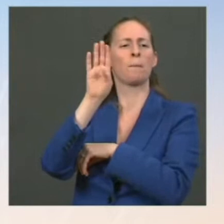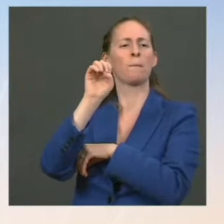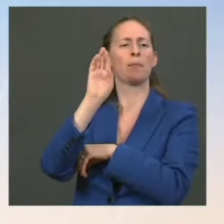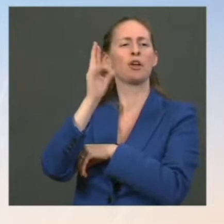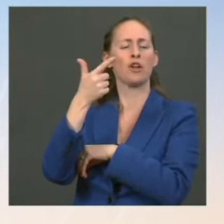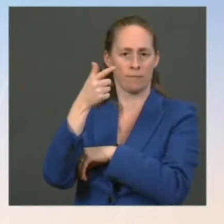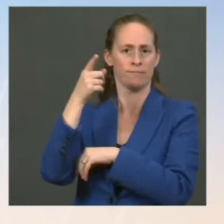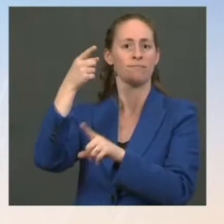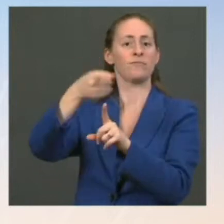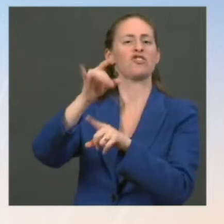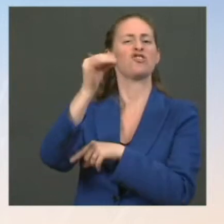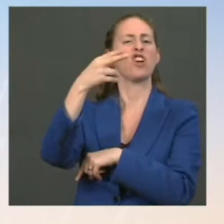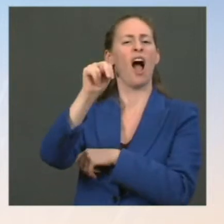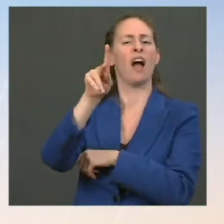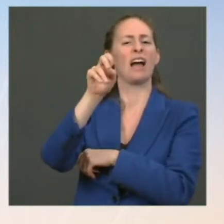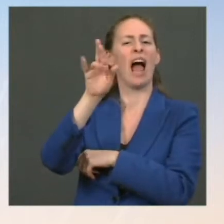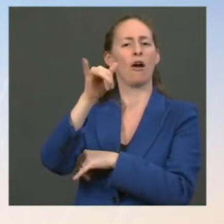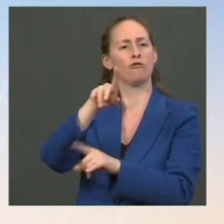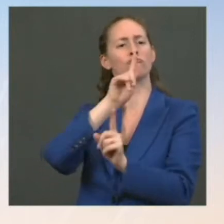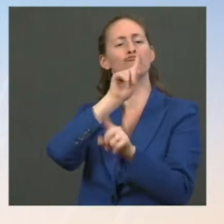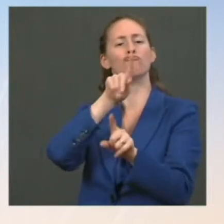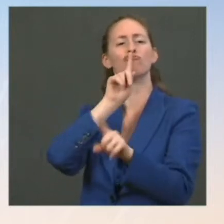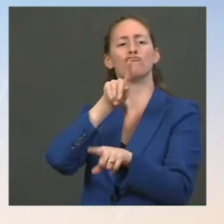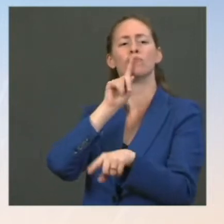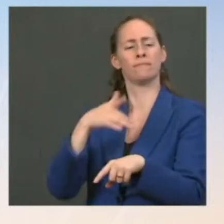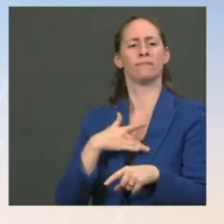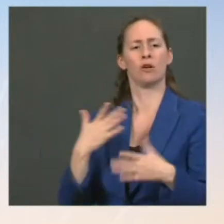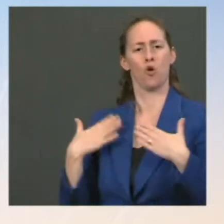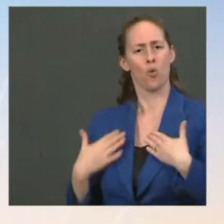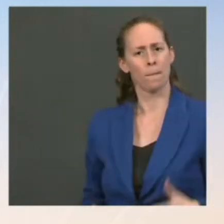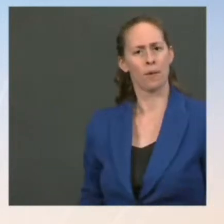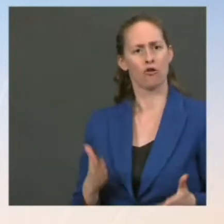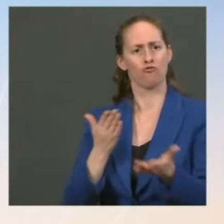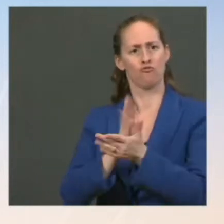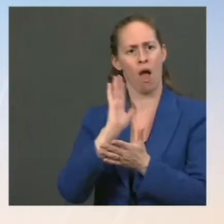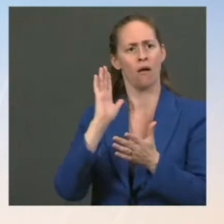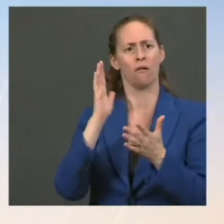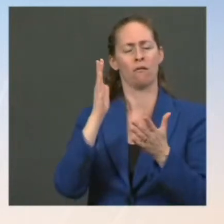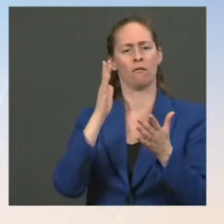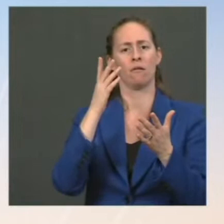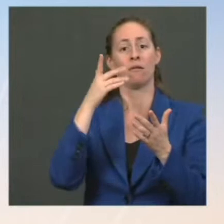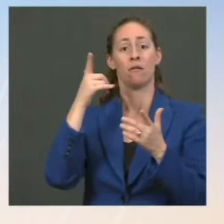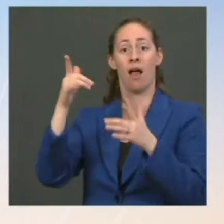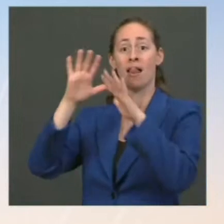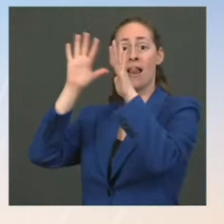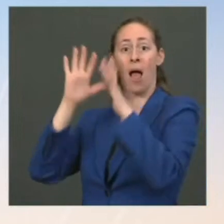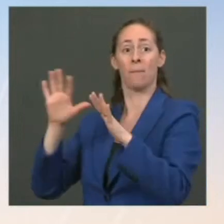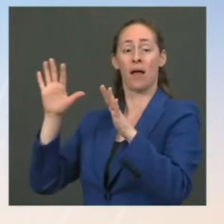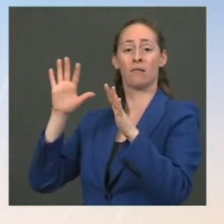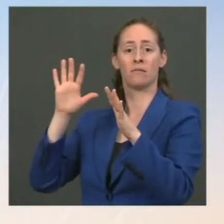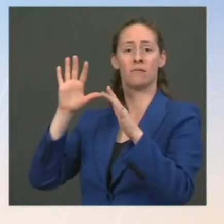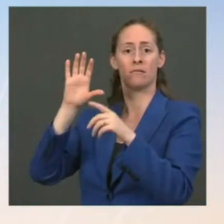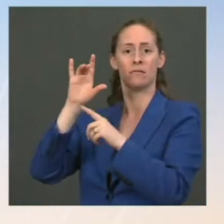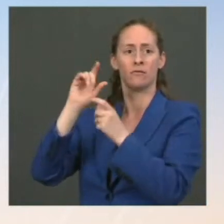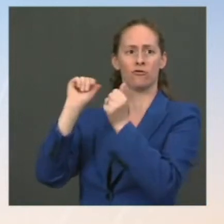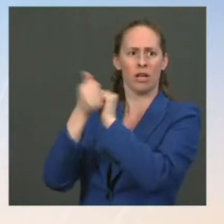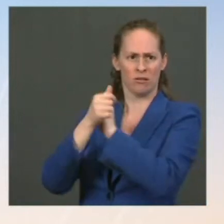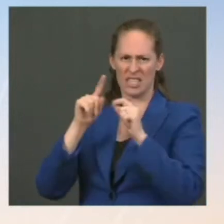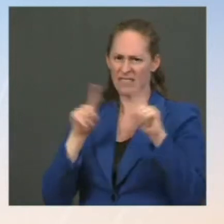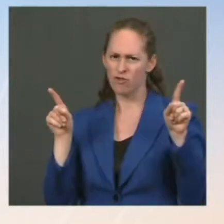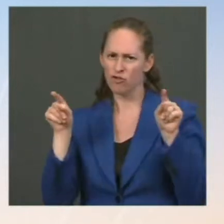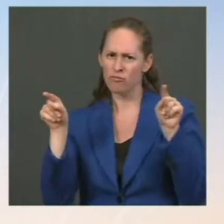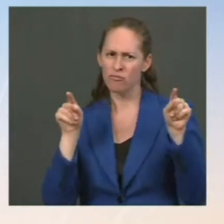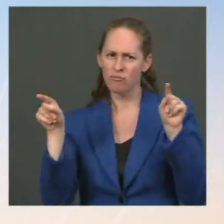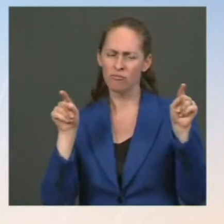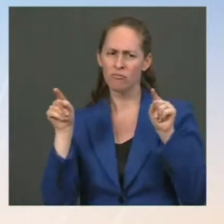this administration sees human rights and climate change as two separate issues. He said, yes, we have issues, a number of different issues,